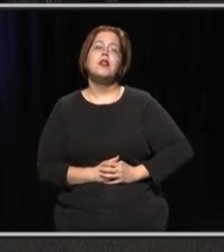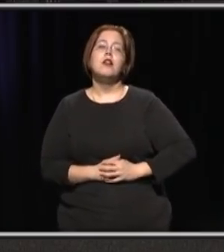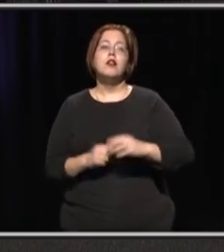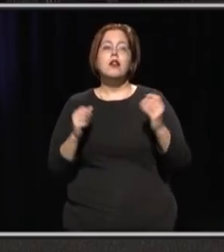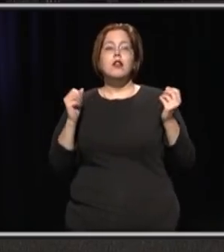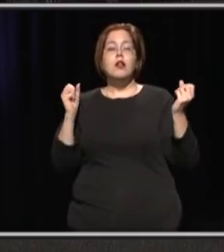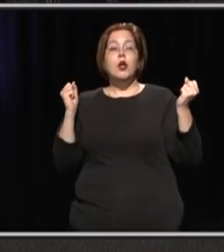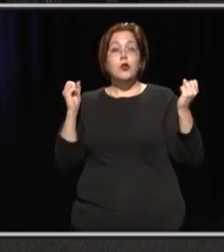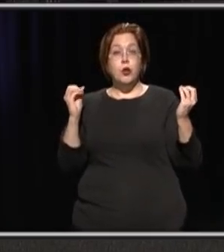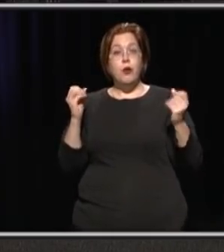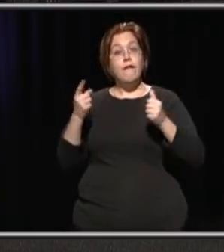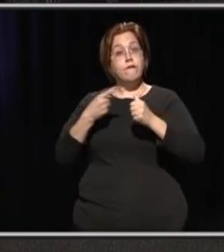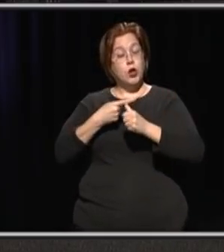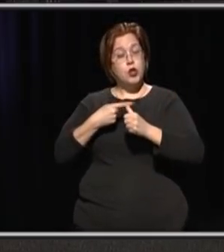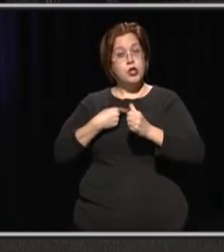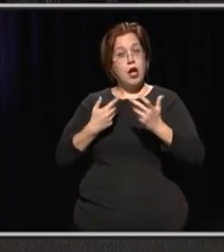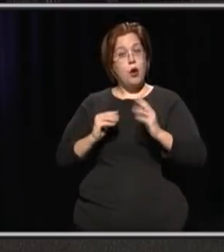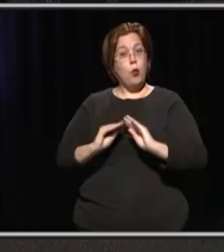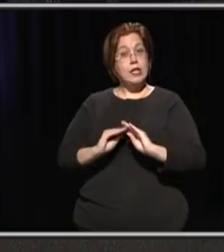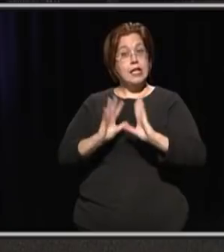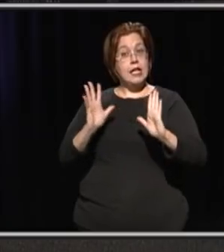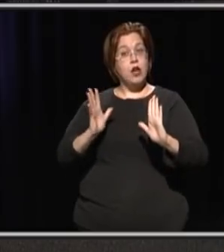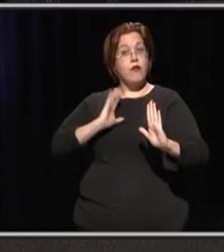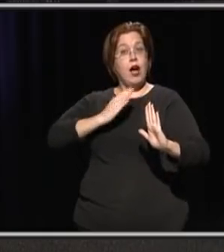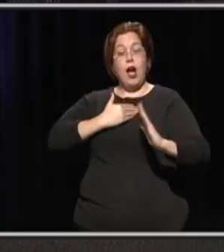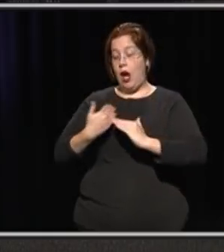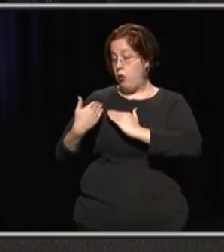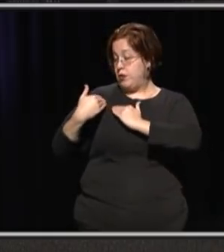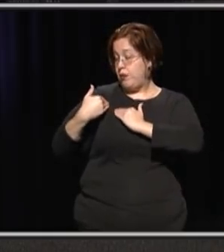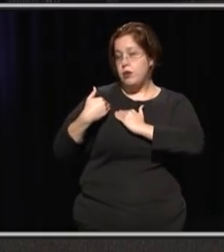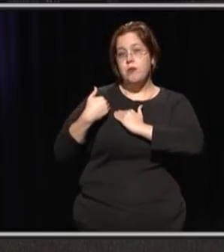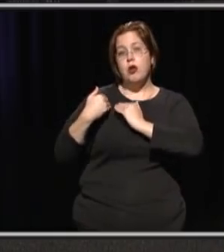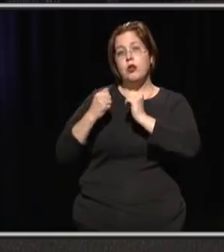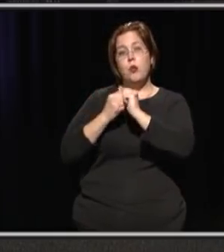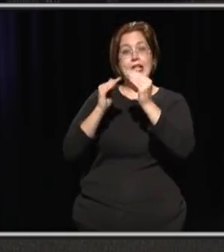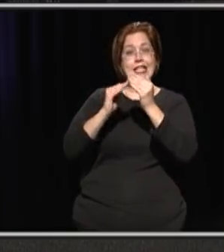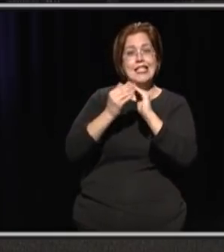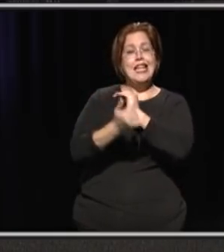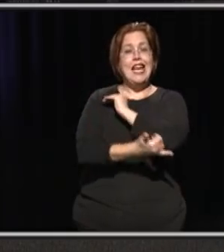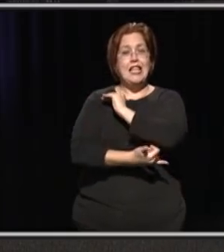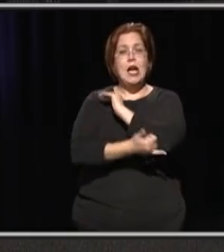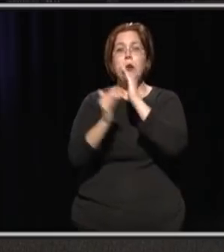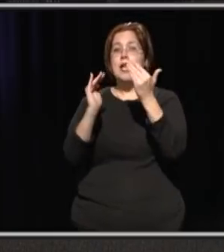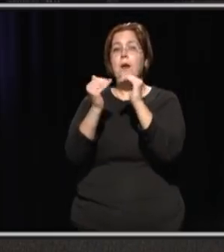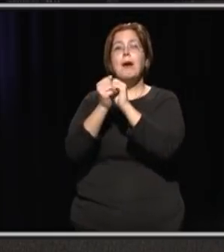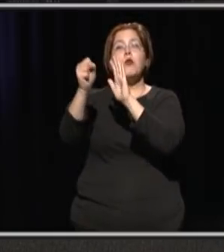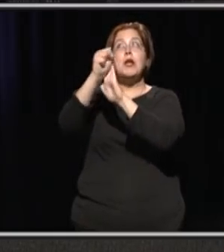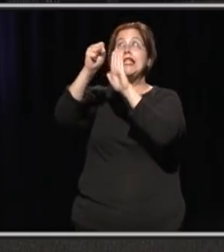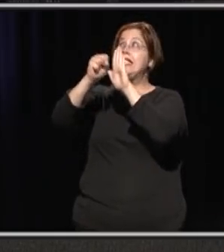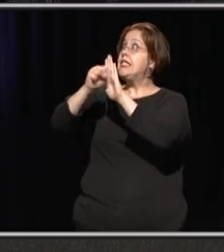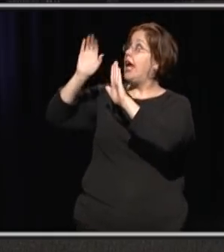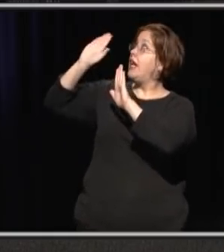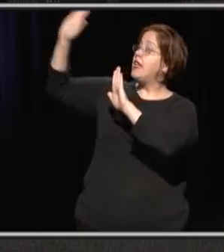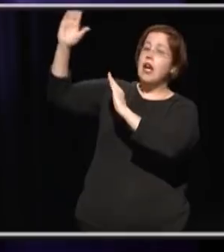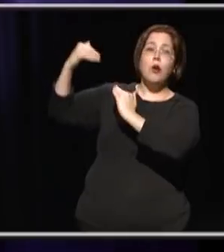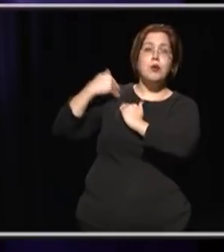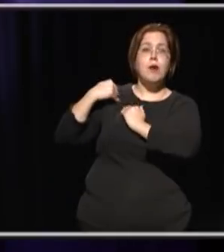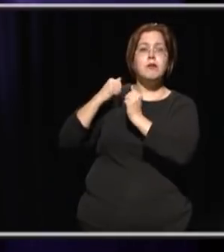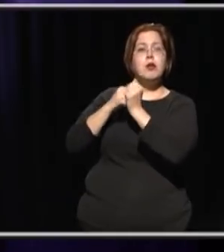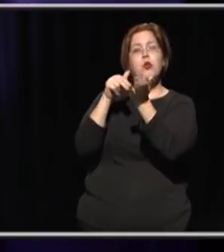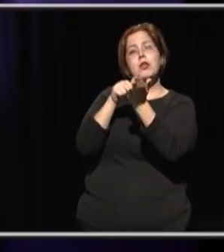So first I want to clarify what our role is in the city and the county versus what the state's role is with these